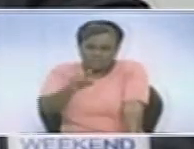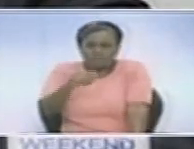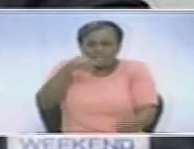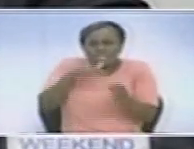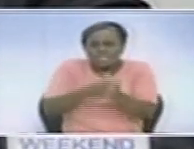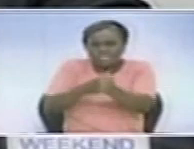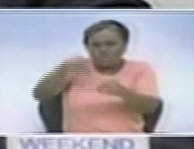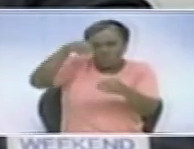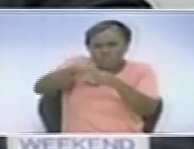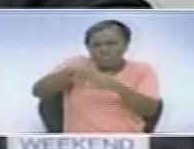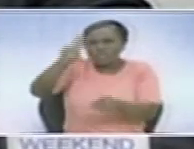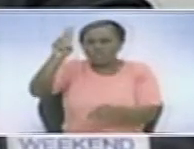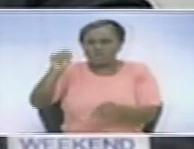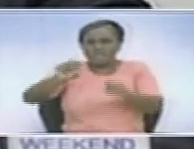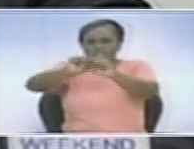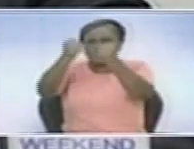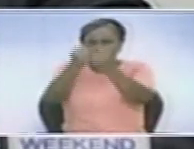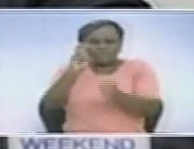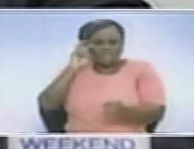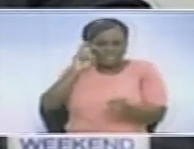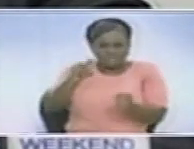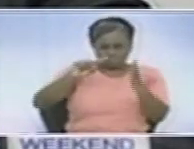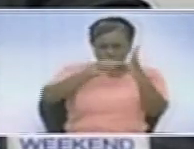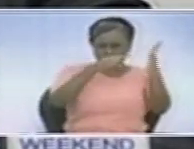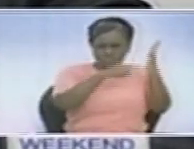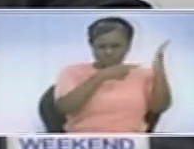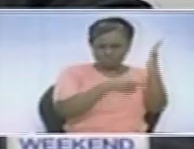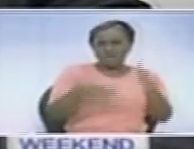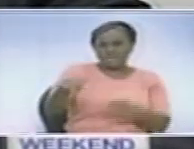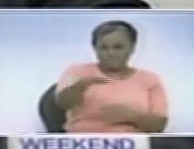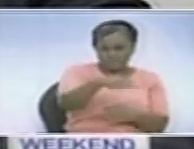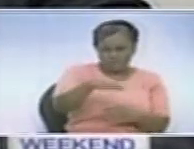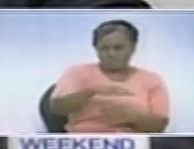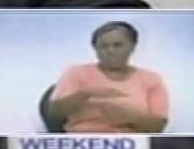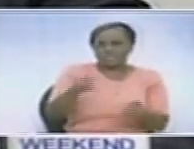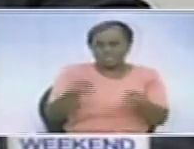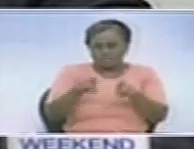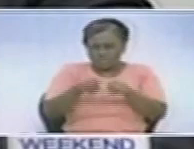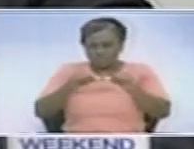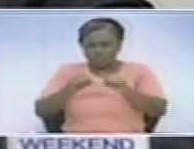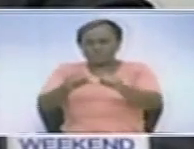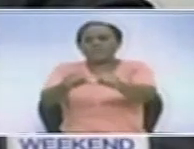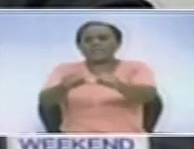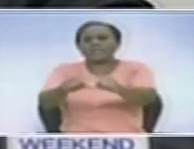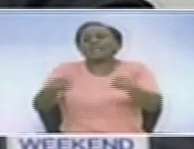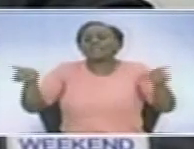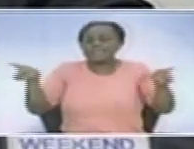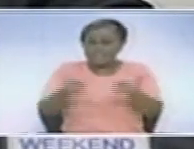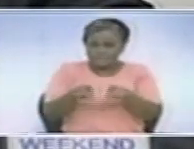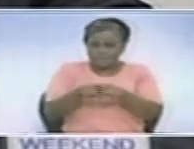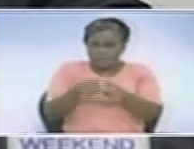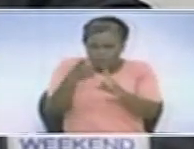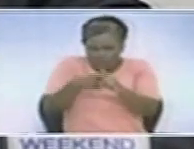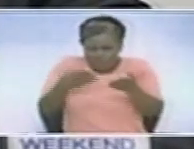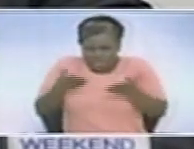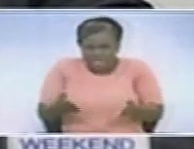system in looking into issues of the environment and environmental sustainability, and that from here